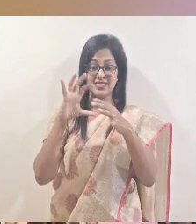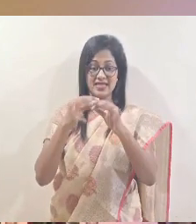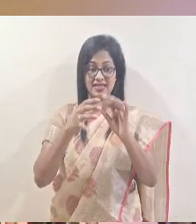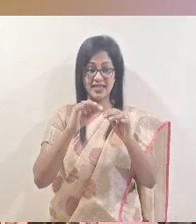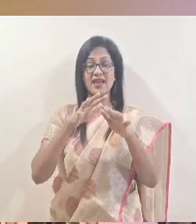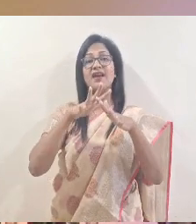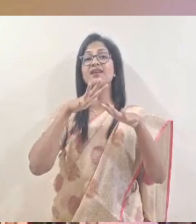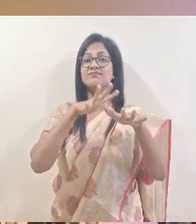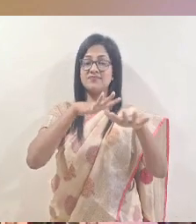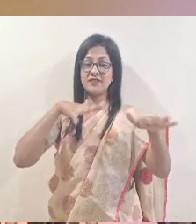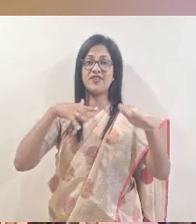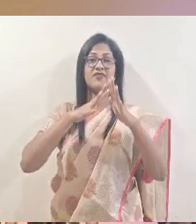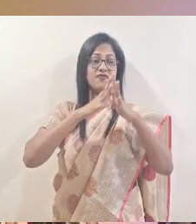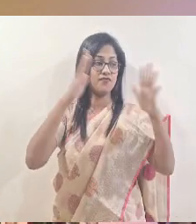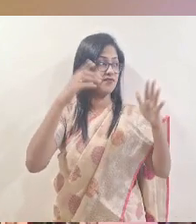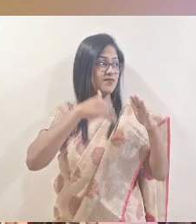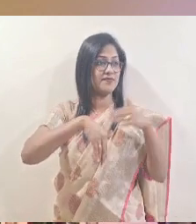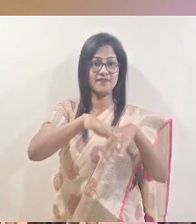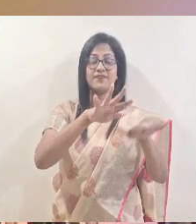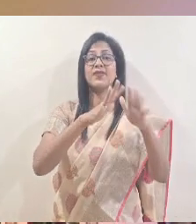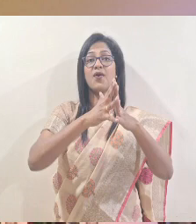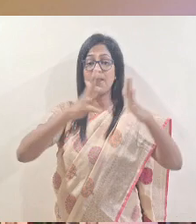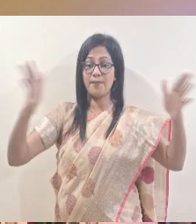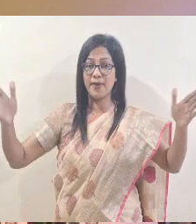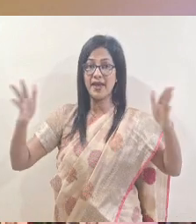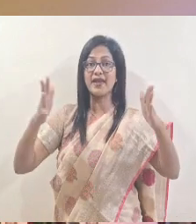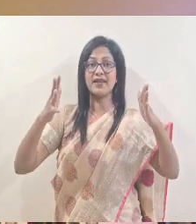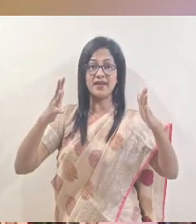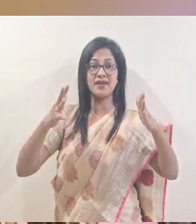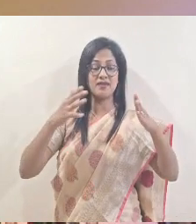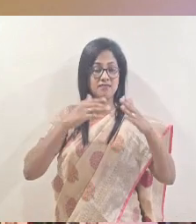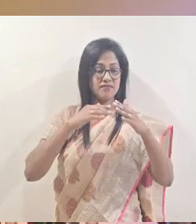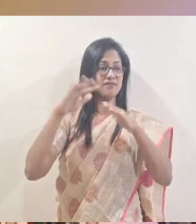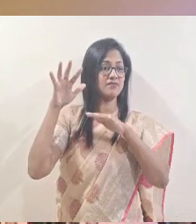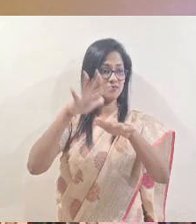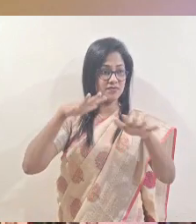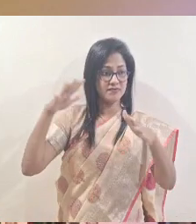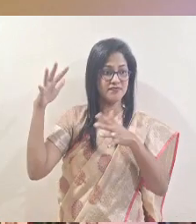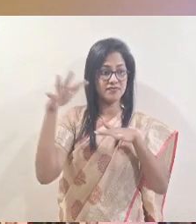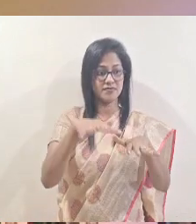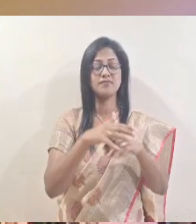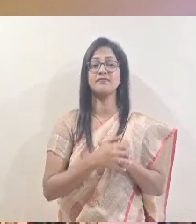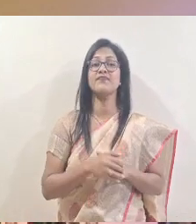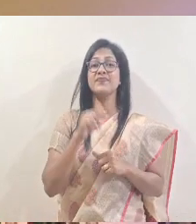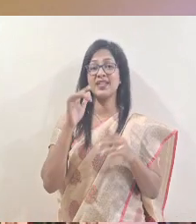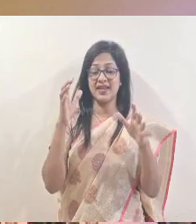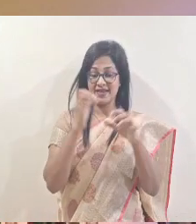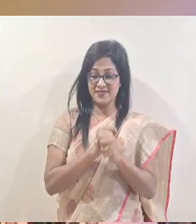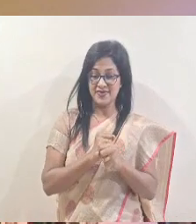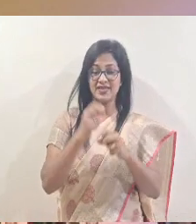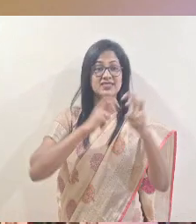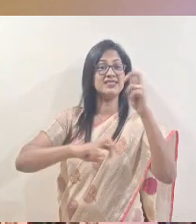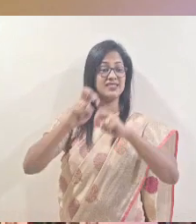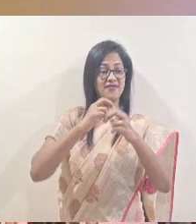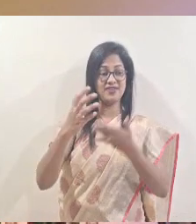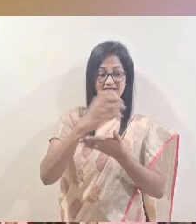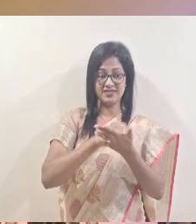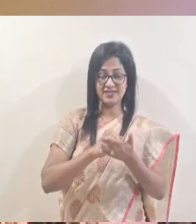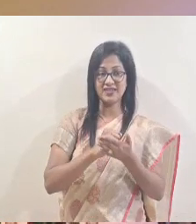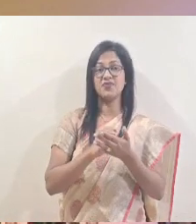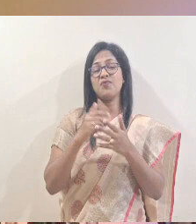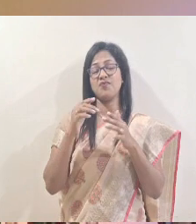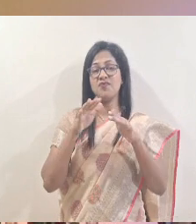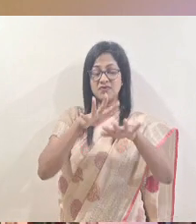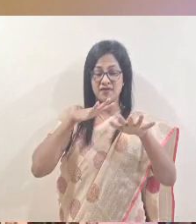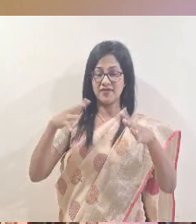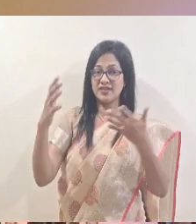the traffic flow in the network, and wider should be the road to accommodate that amount of traffic. In the absence of travel data or the